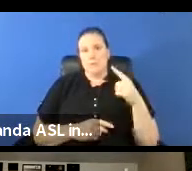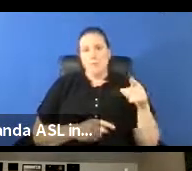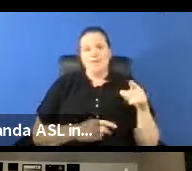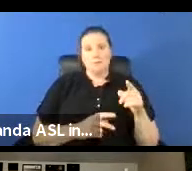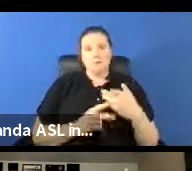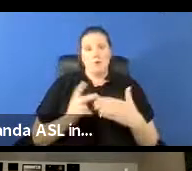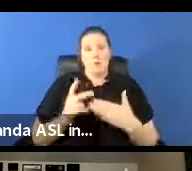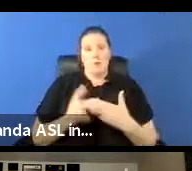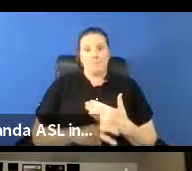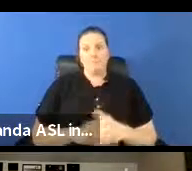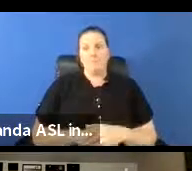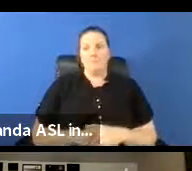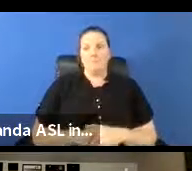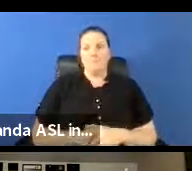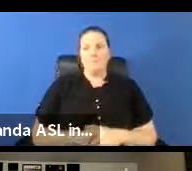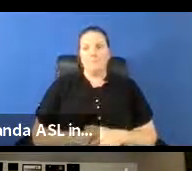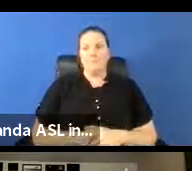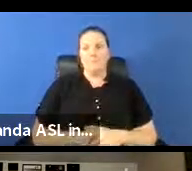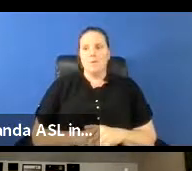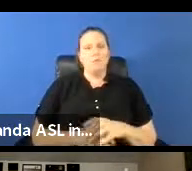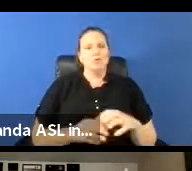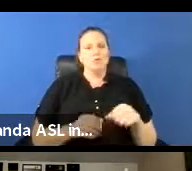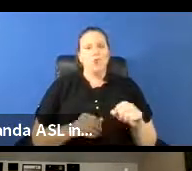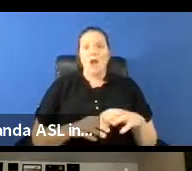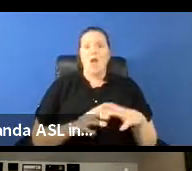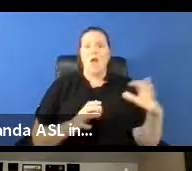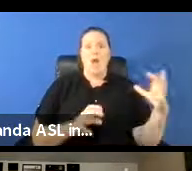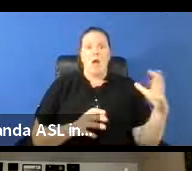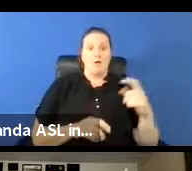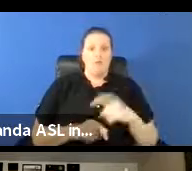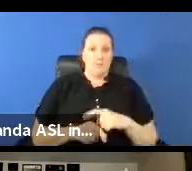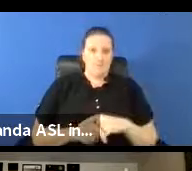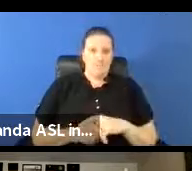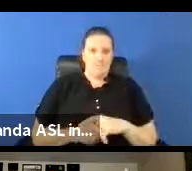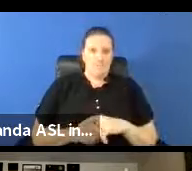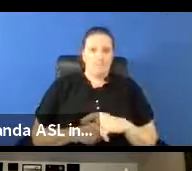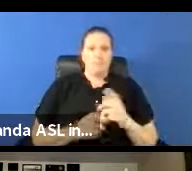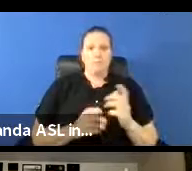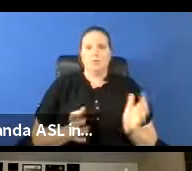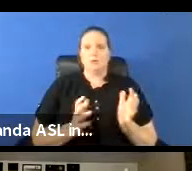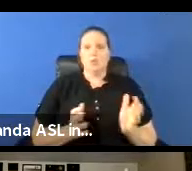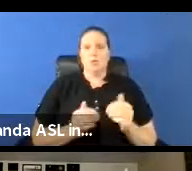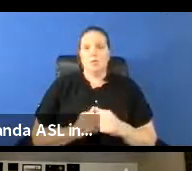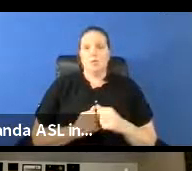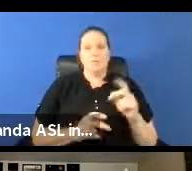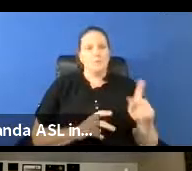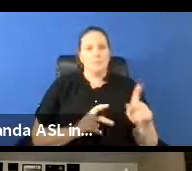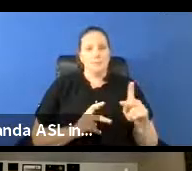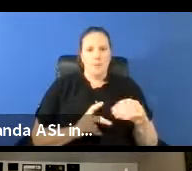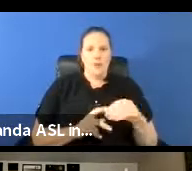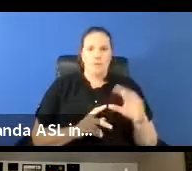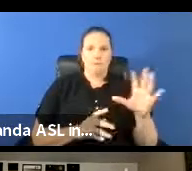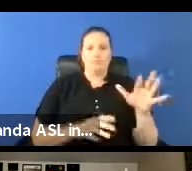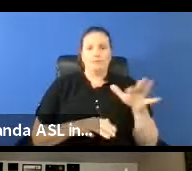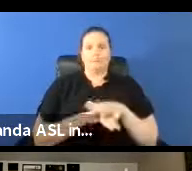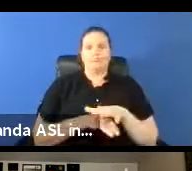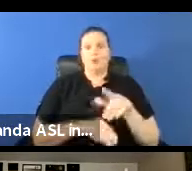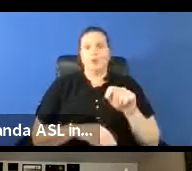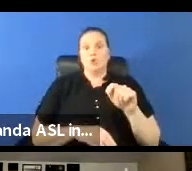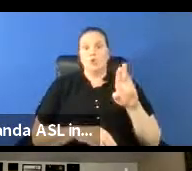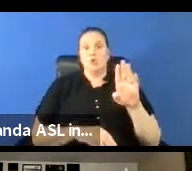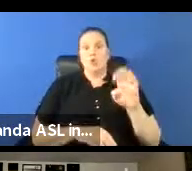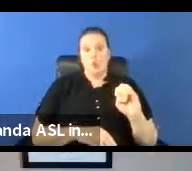So we spent a lot of time chatting with folks about the immersed tube tunnel